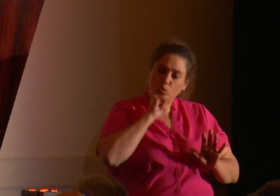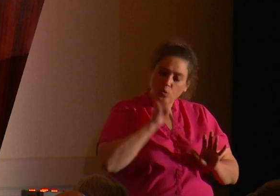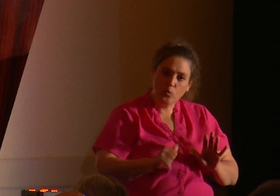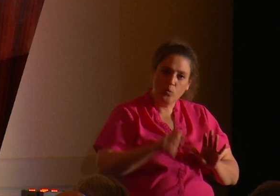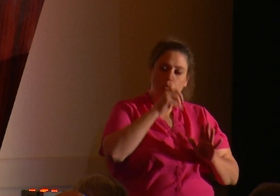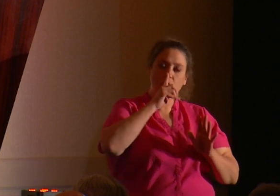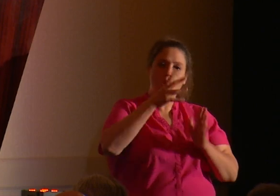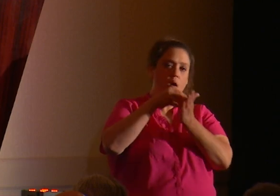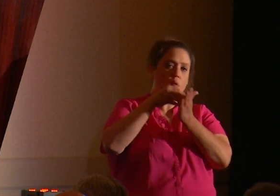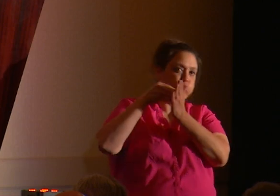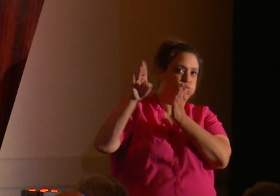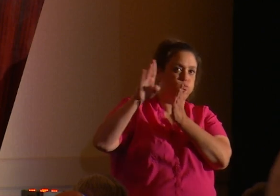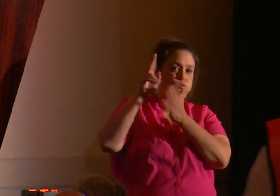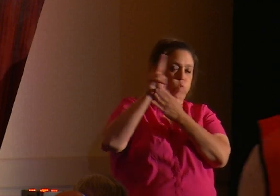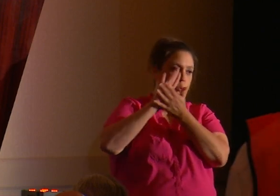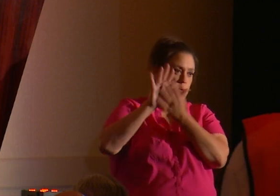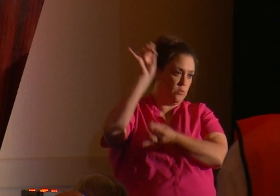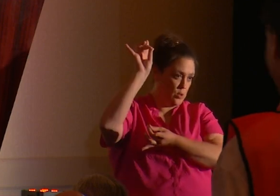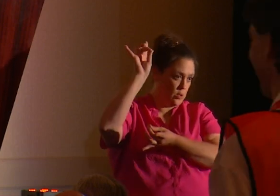Spirit.